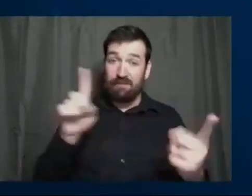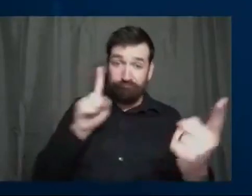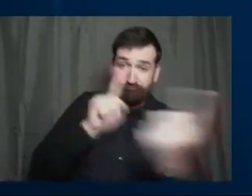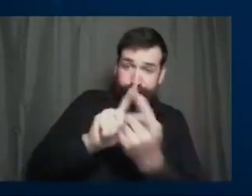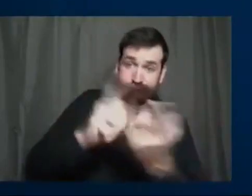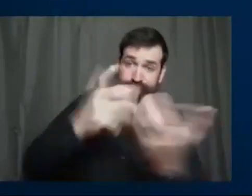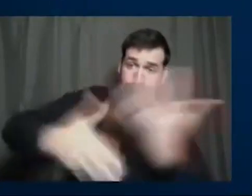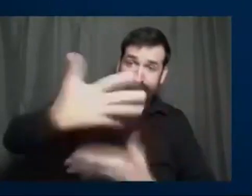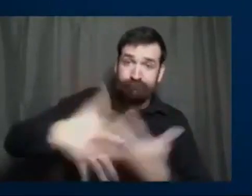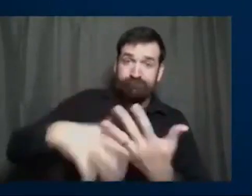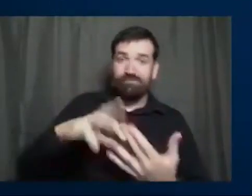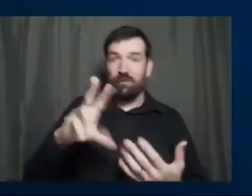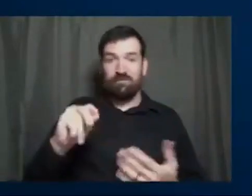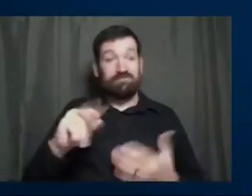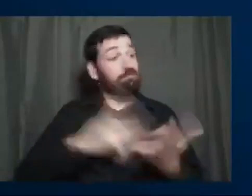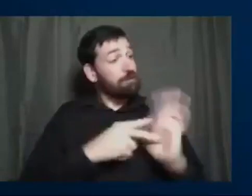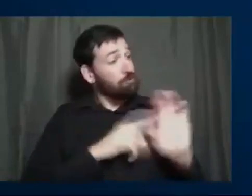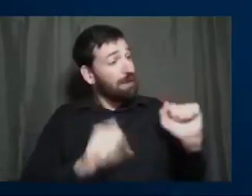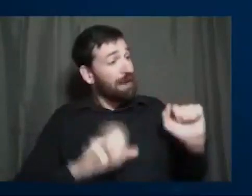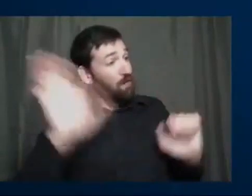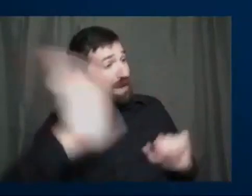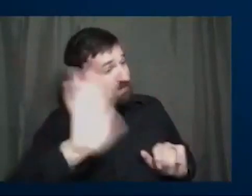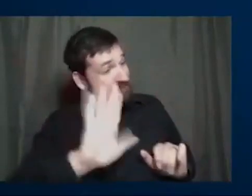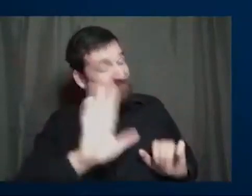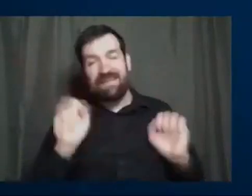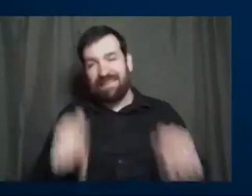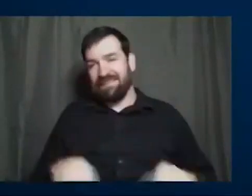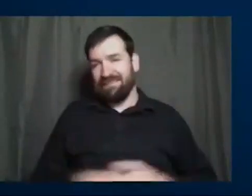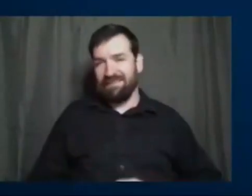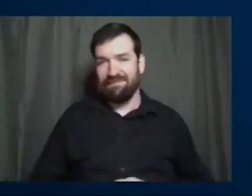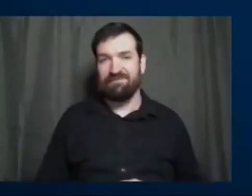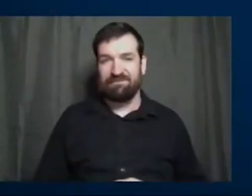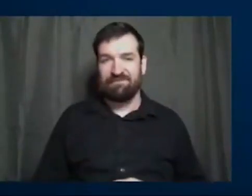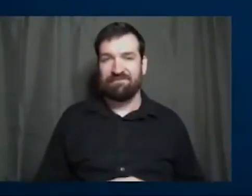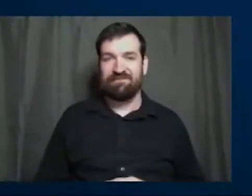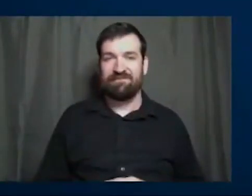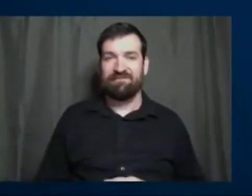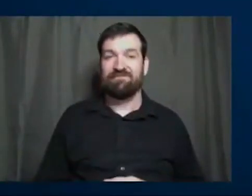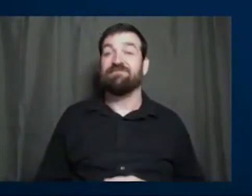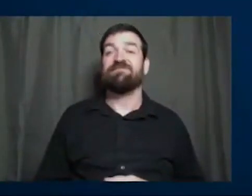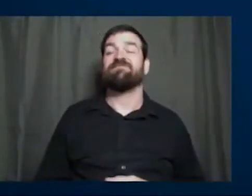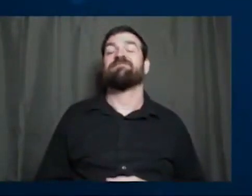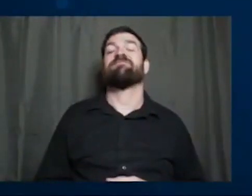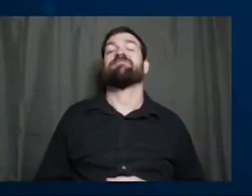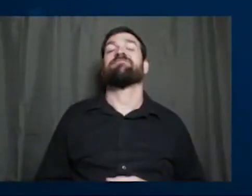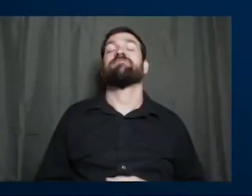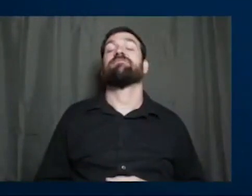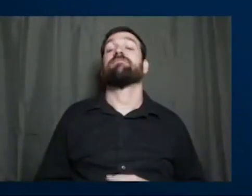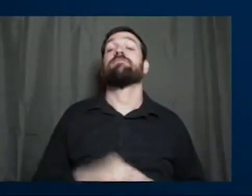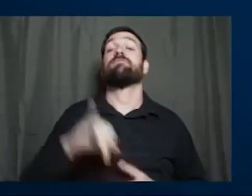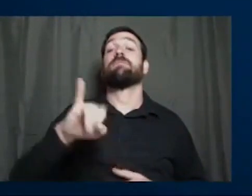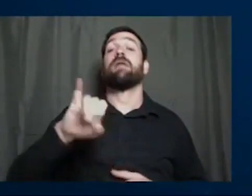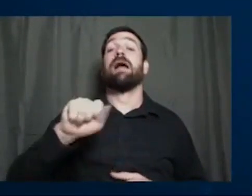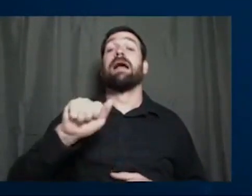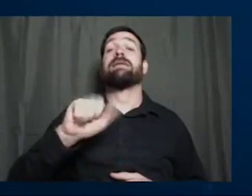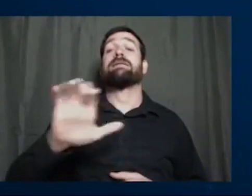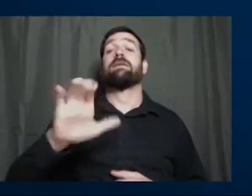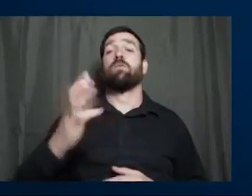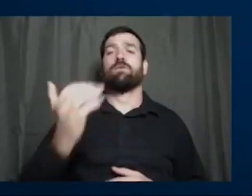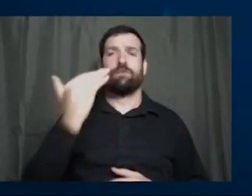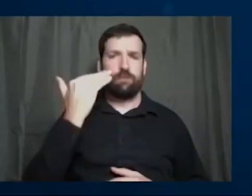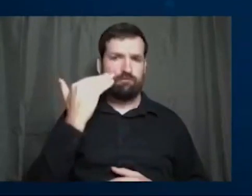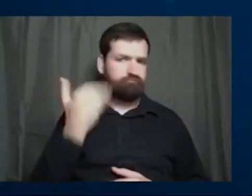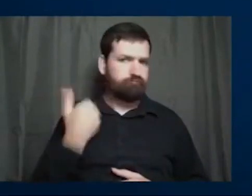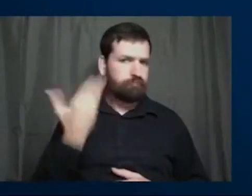So get to wave to them. Yeah. Thanks, bye. Yep. Well, wave to you too. Isaac wants to know, he doesn't know if you'll know the answer to this,